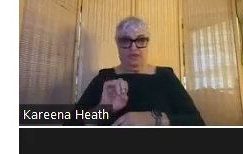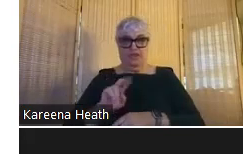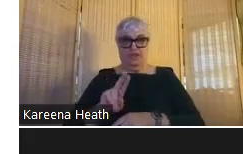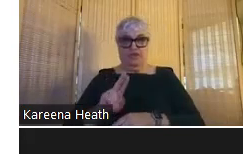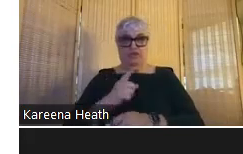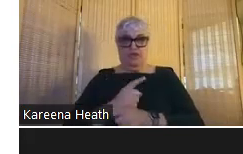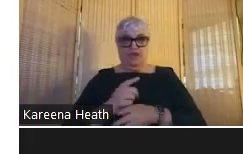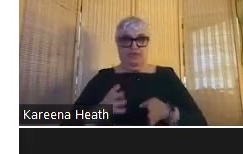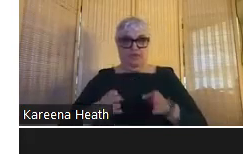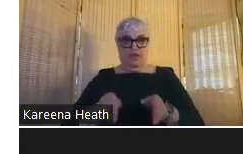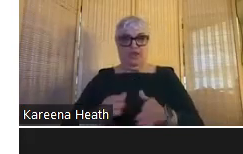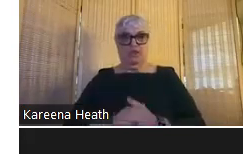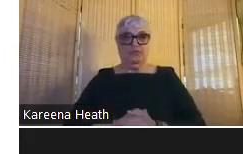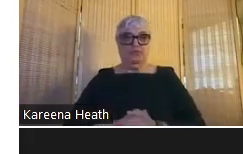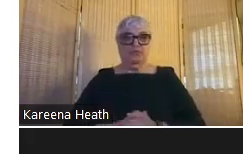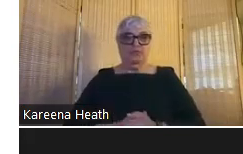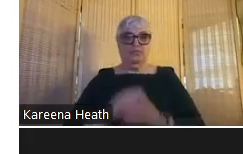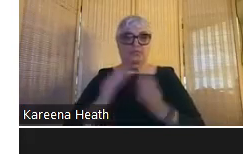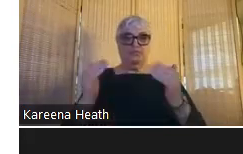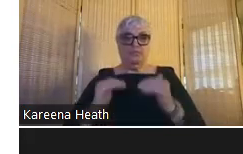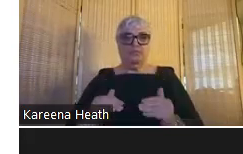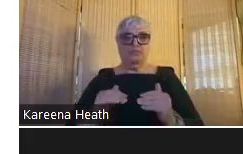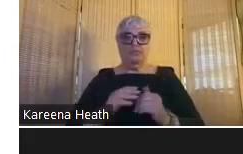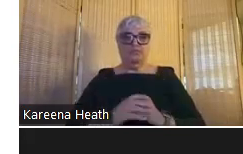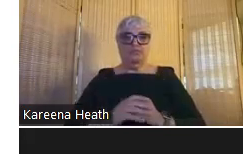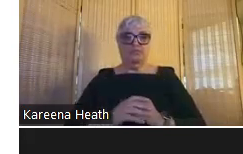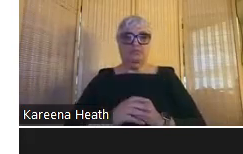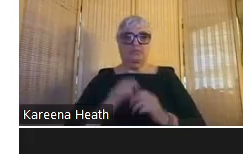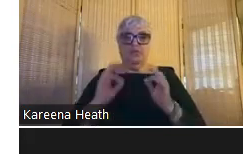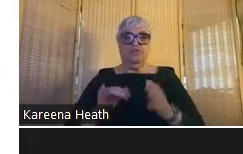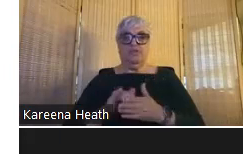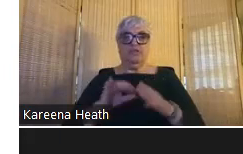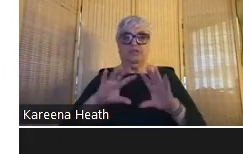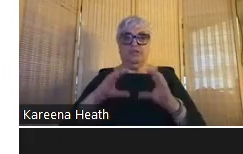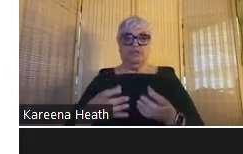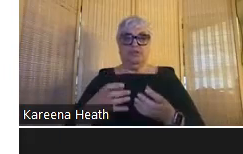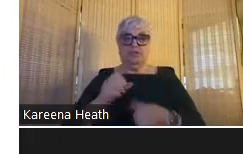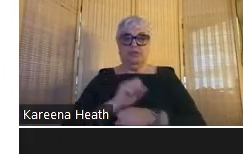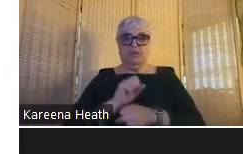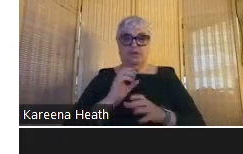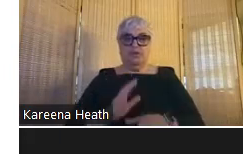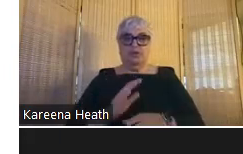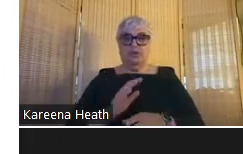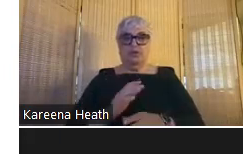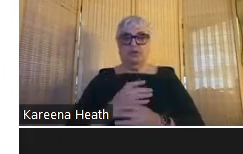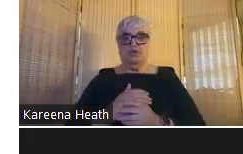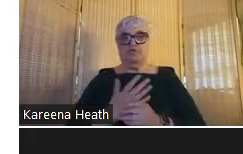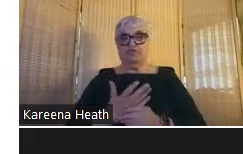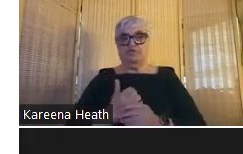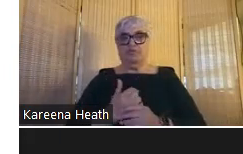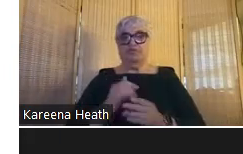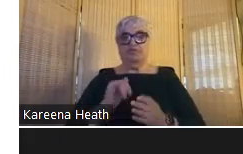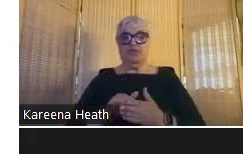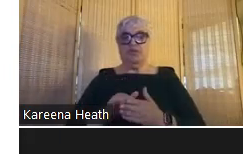the best possible way. And in the case that this group living worker or this